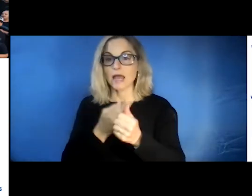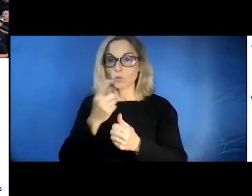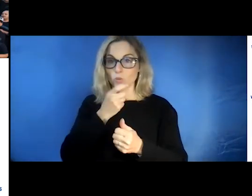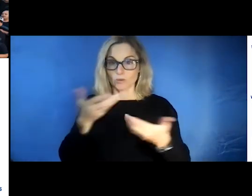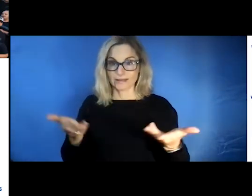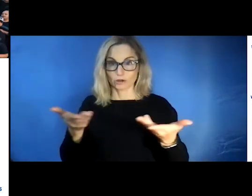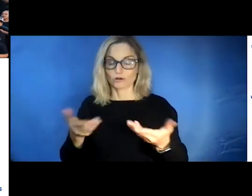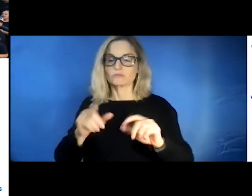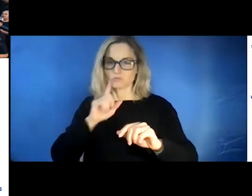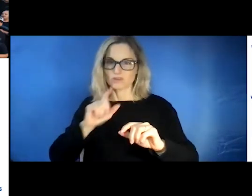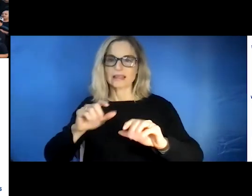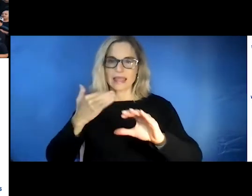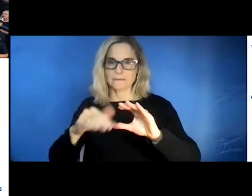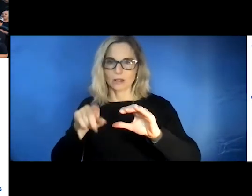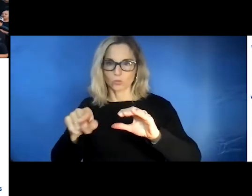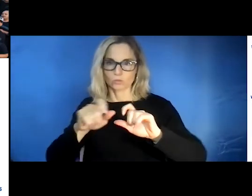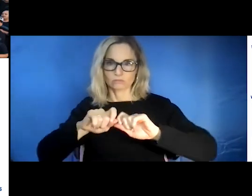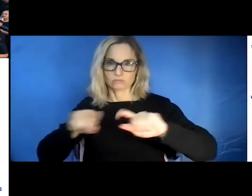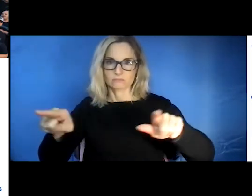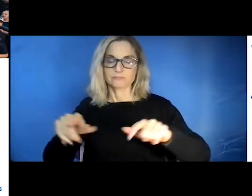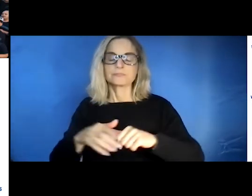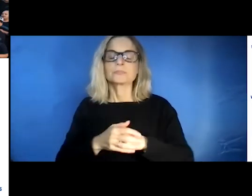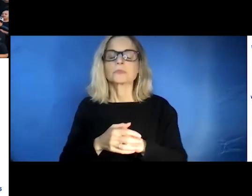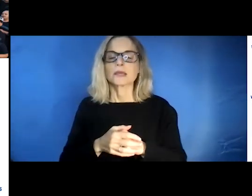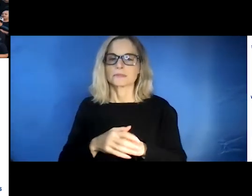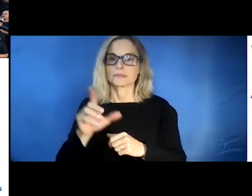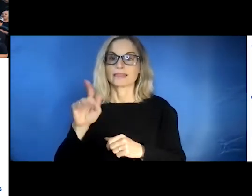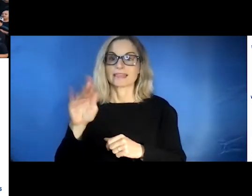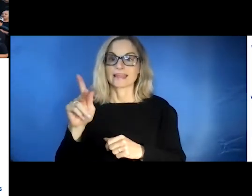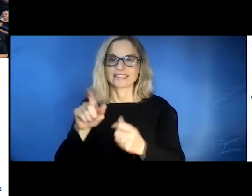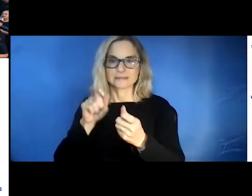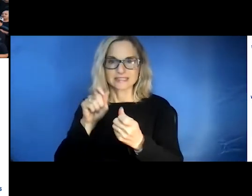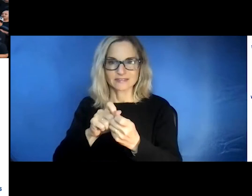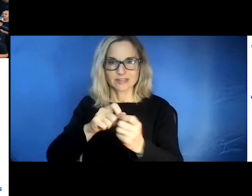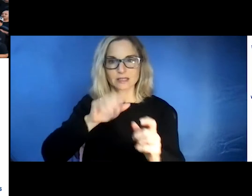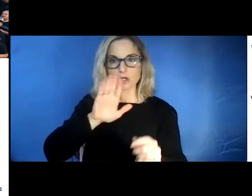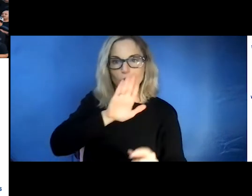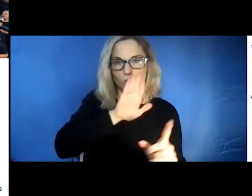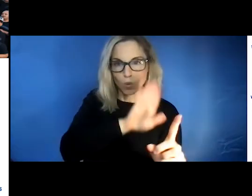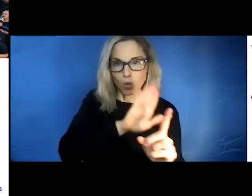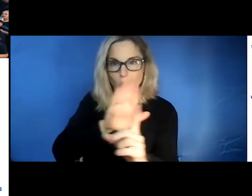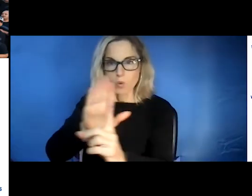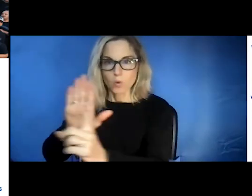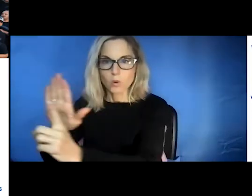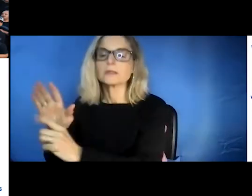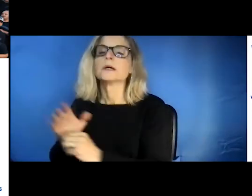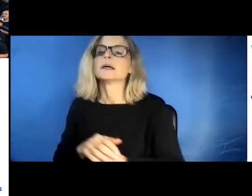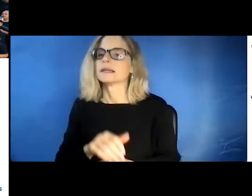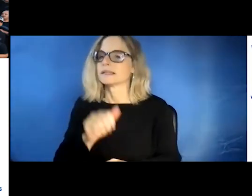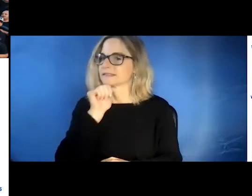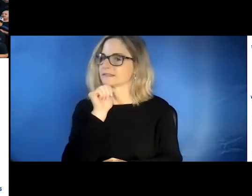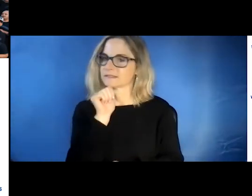today. This link is exclusive to you. By registering for this event, you get